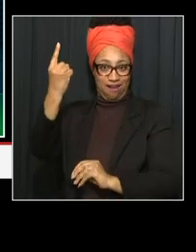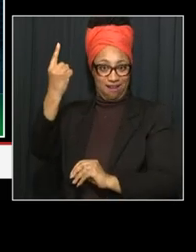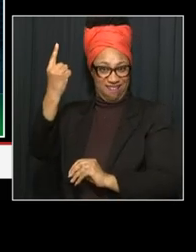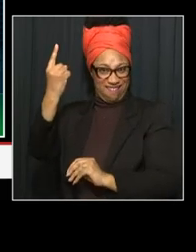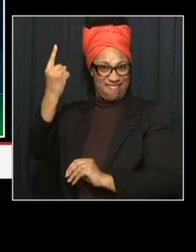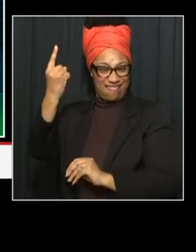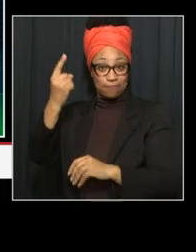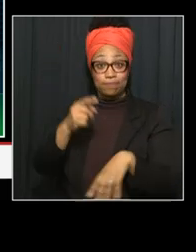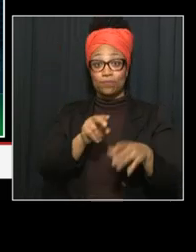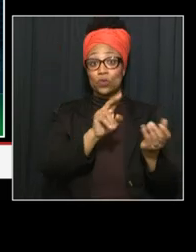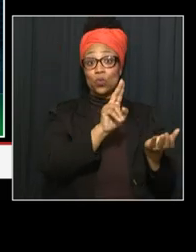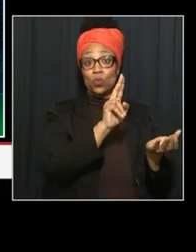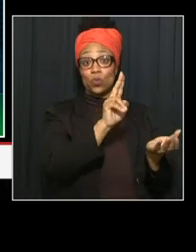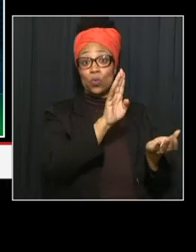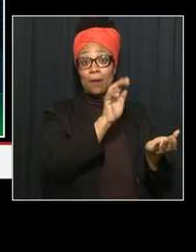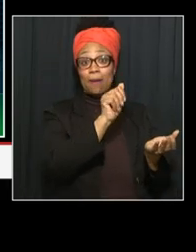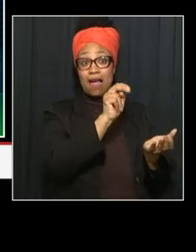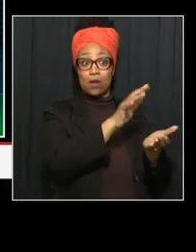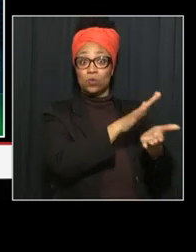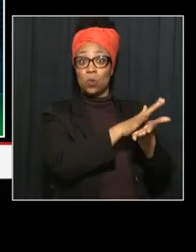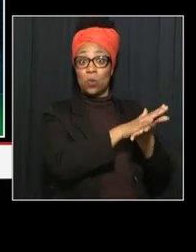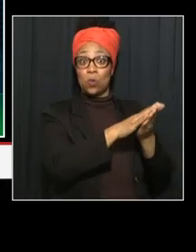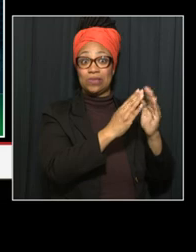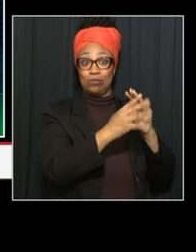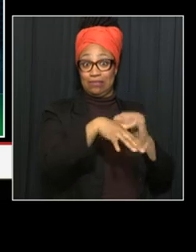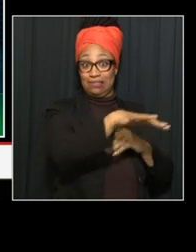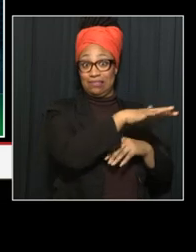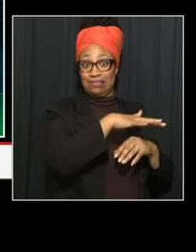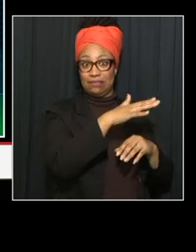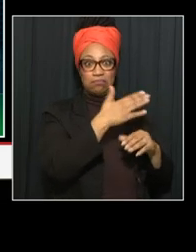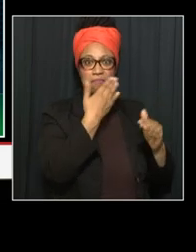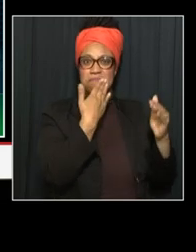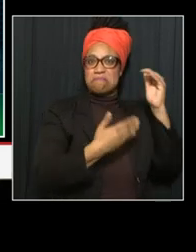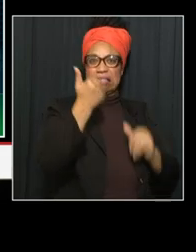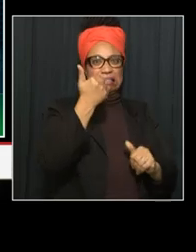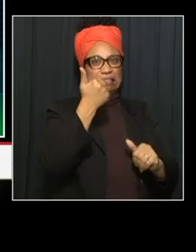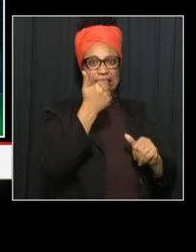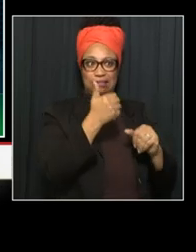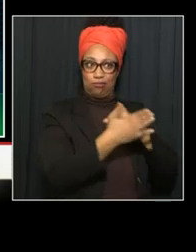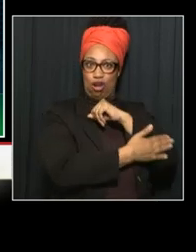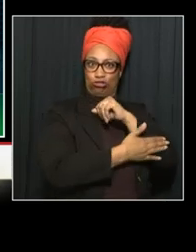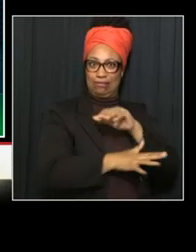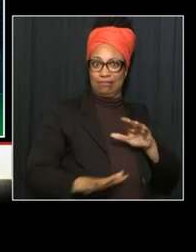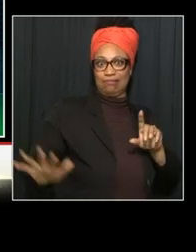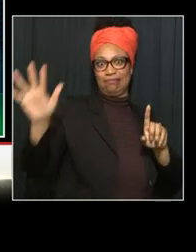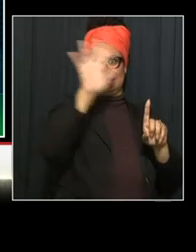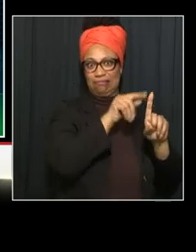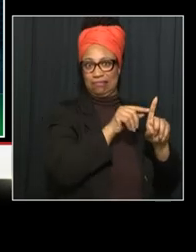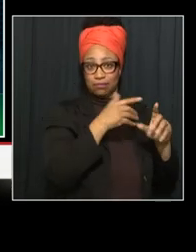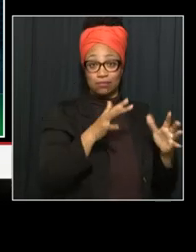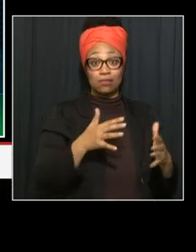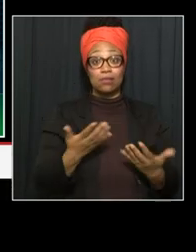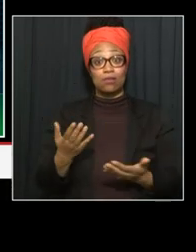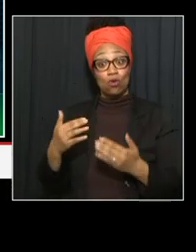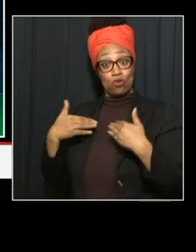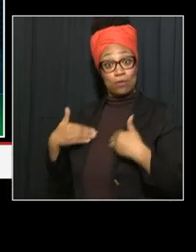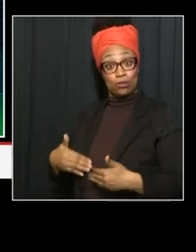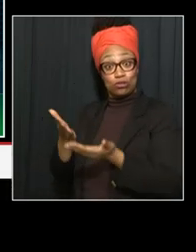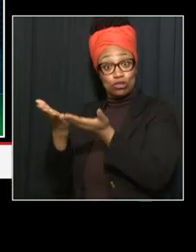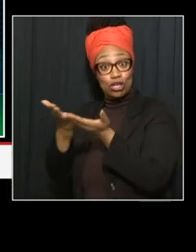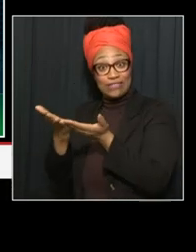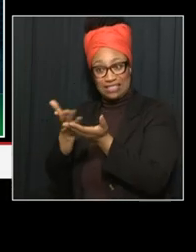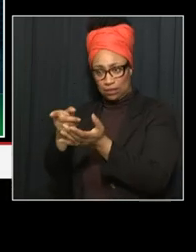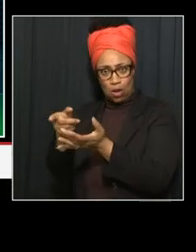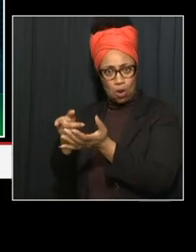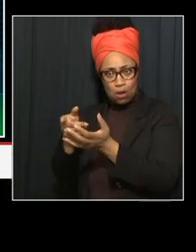our revenues and be able to invest in the types of human services that we are proud of. We already